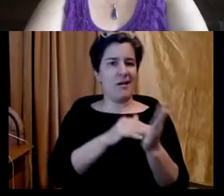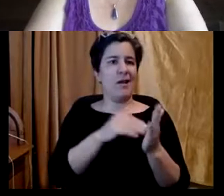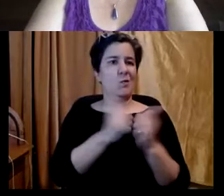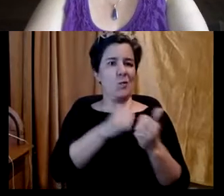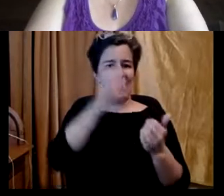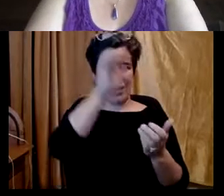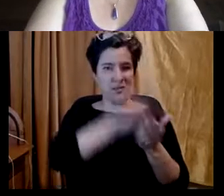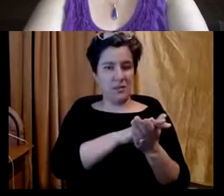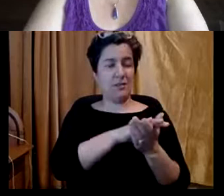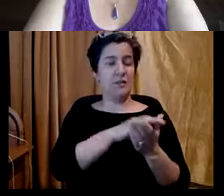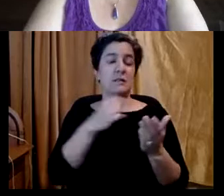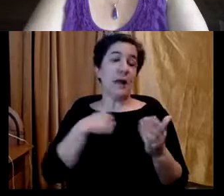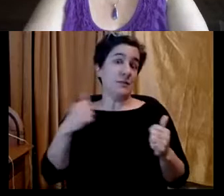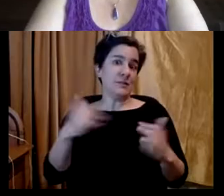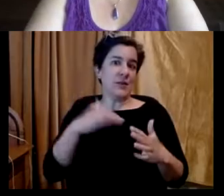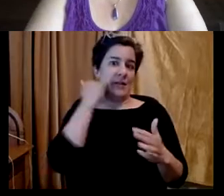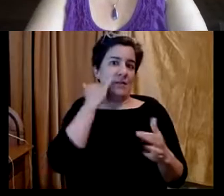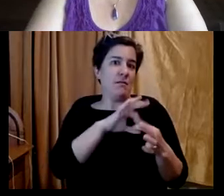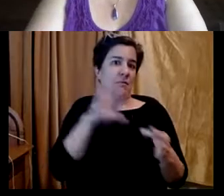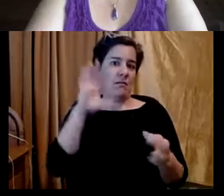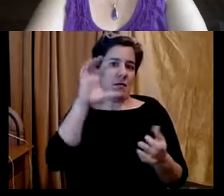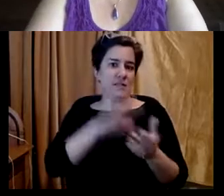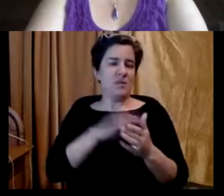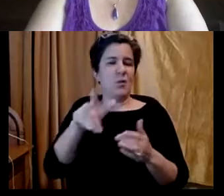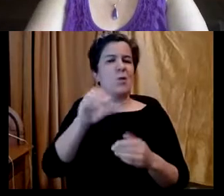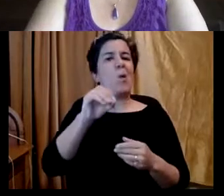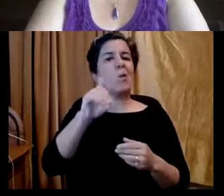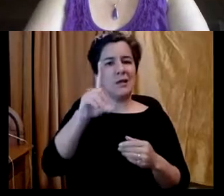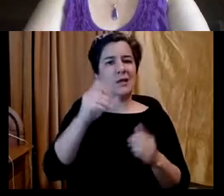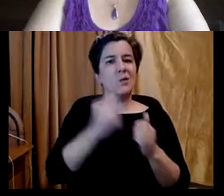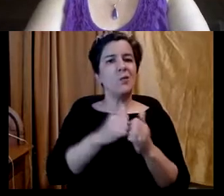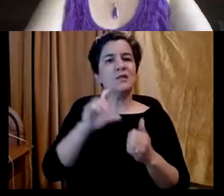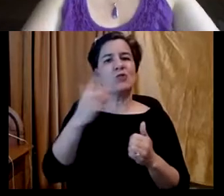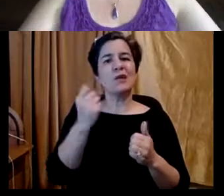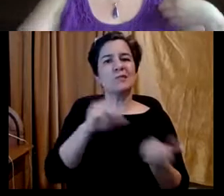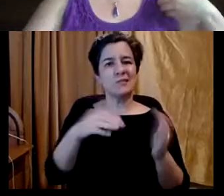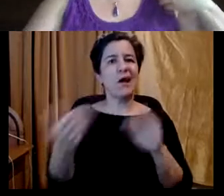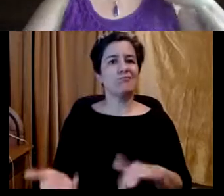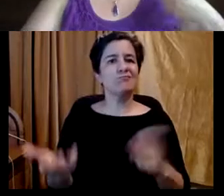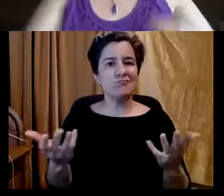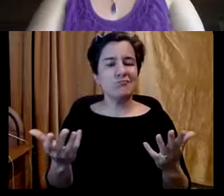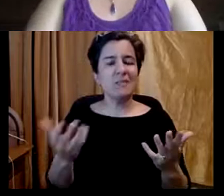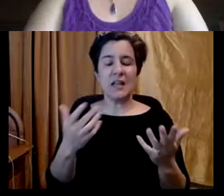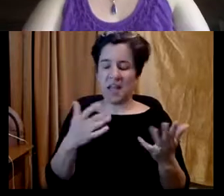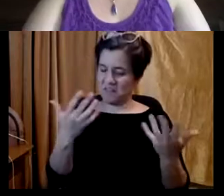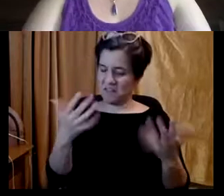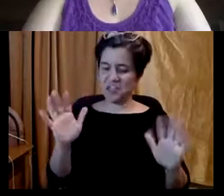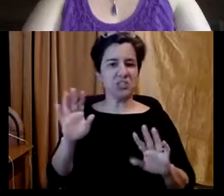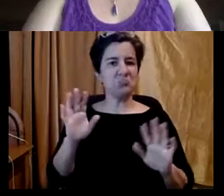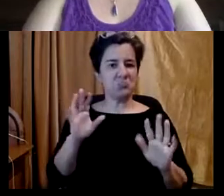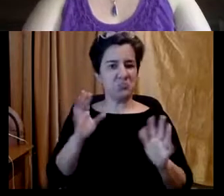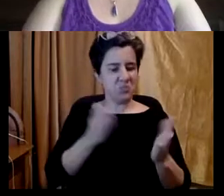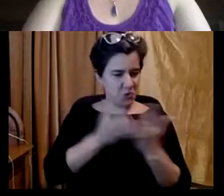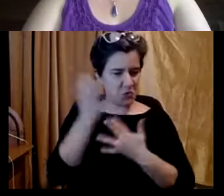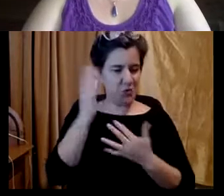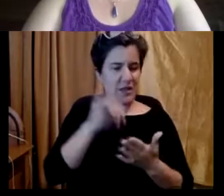he would overdose and die. And I've made a lot of work with that. And I'm hoping that I made it through, because I don't